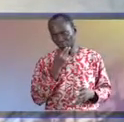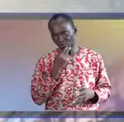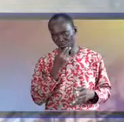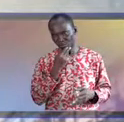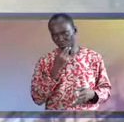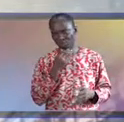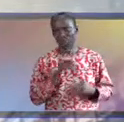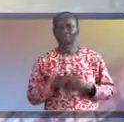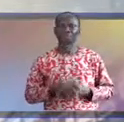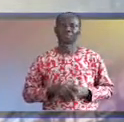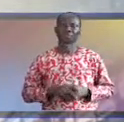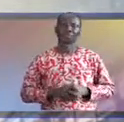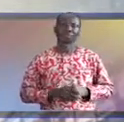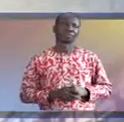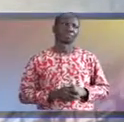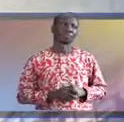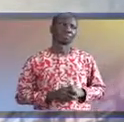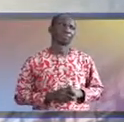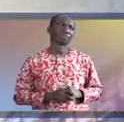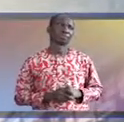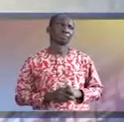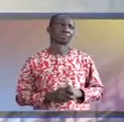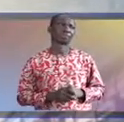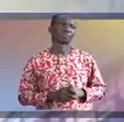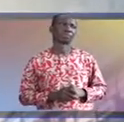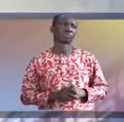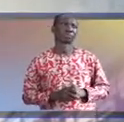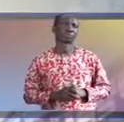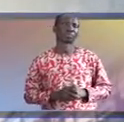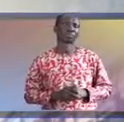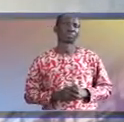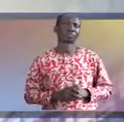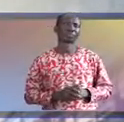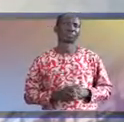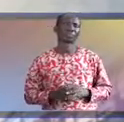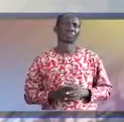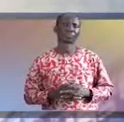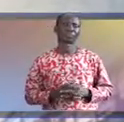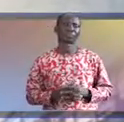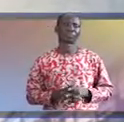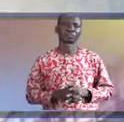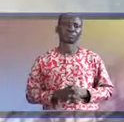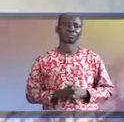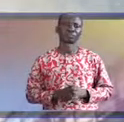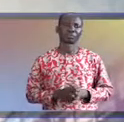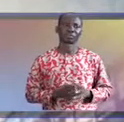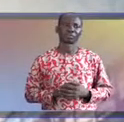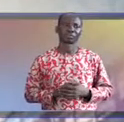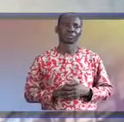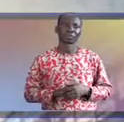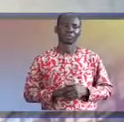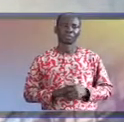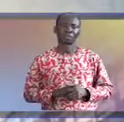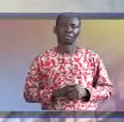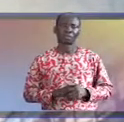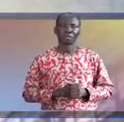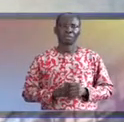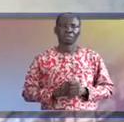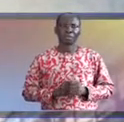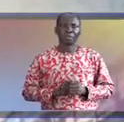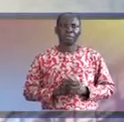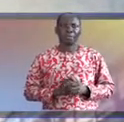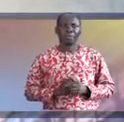administer on all flesh, which God had made Joel to prophesy about in Joel chapter 2,